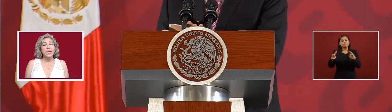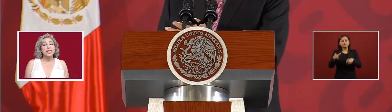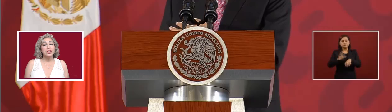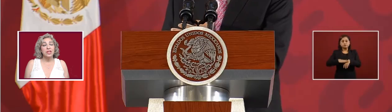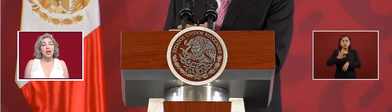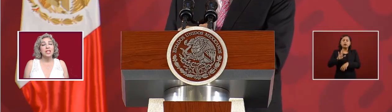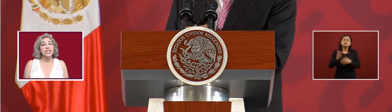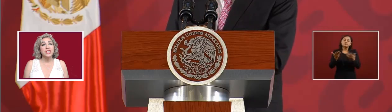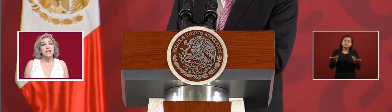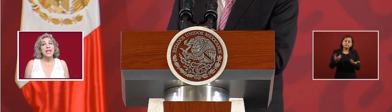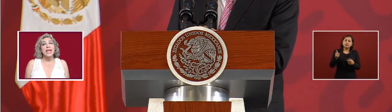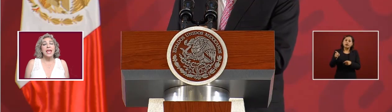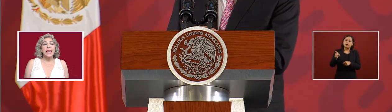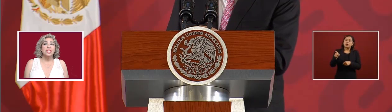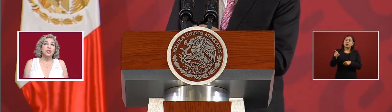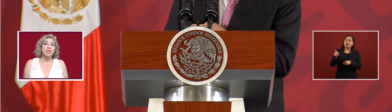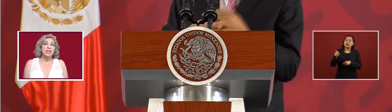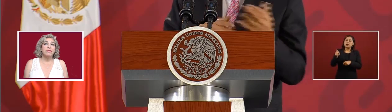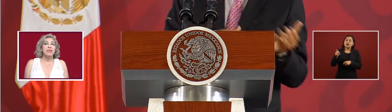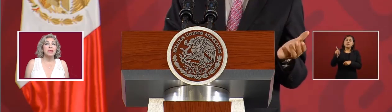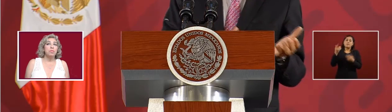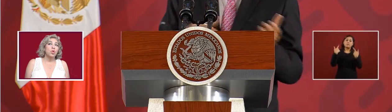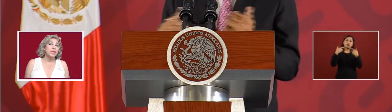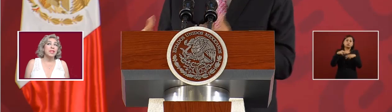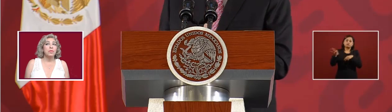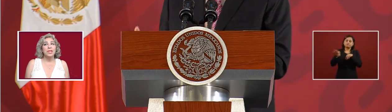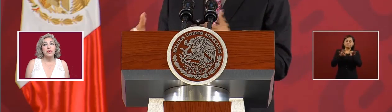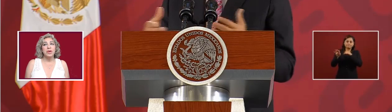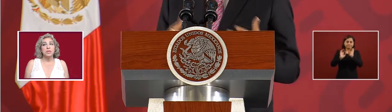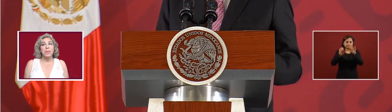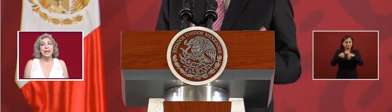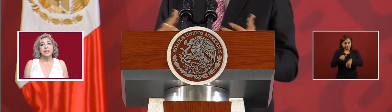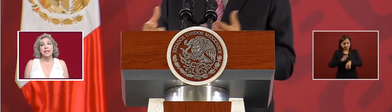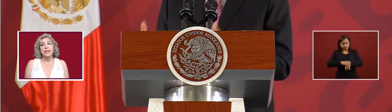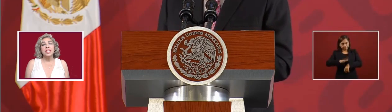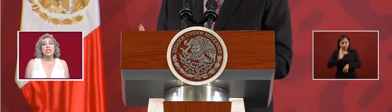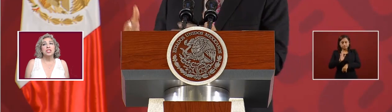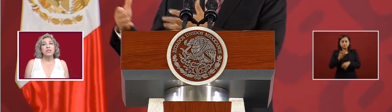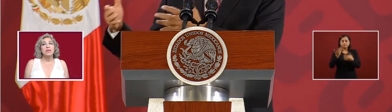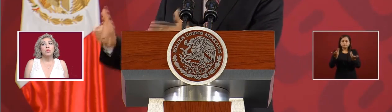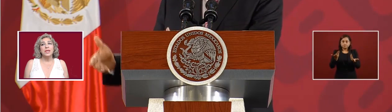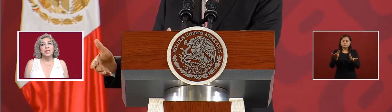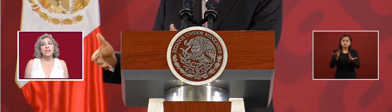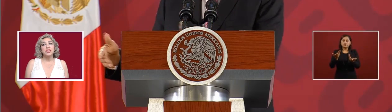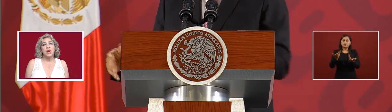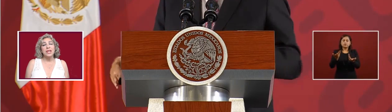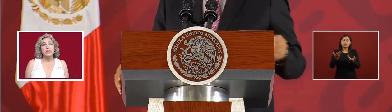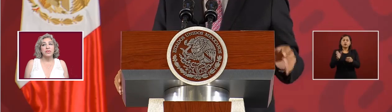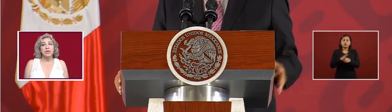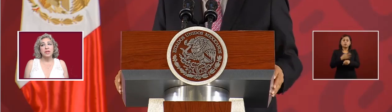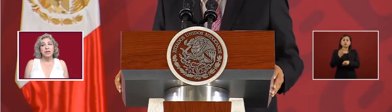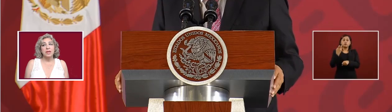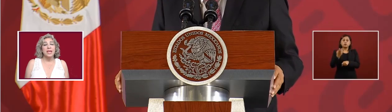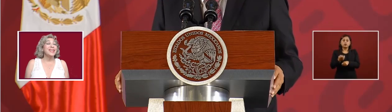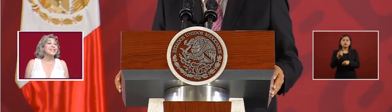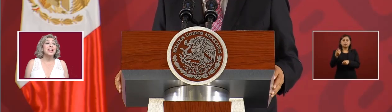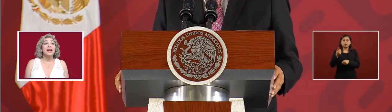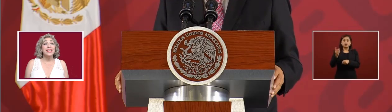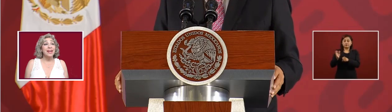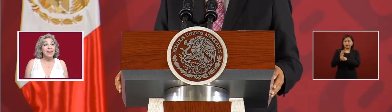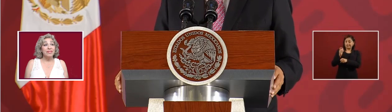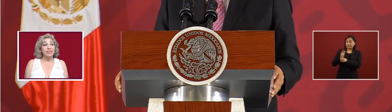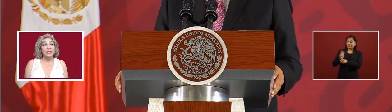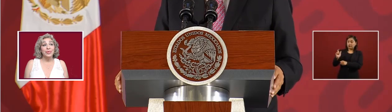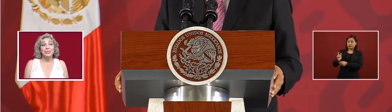going into the colleges. And, so, then, they've got more than what they were expected. So, then, what is transferred, is